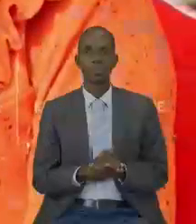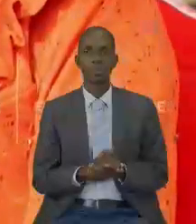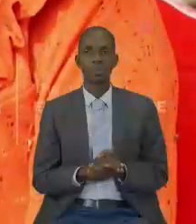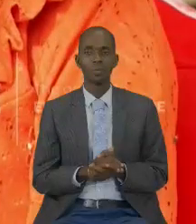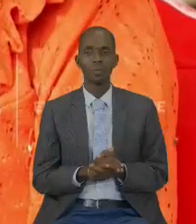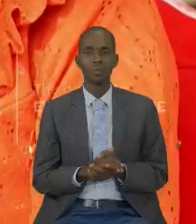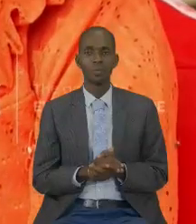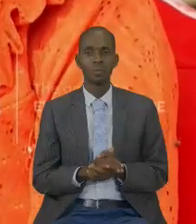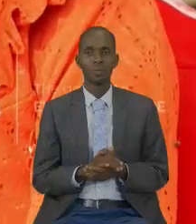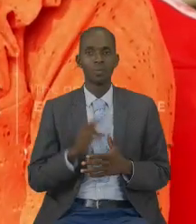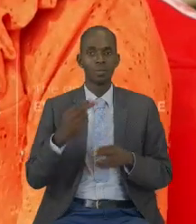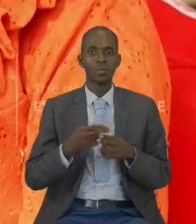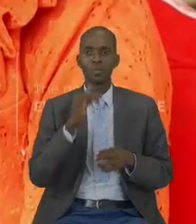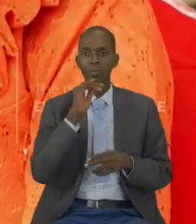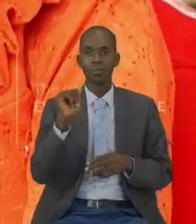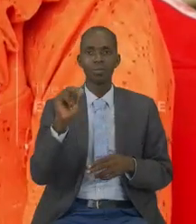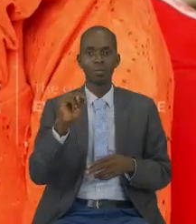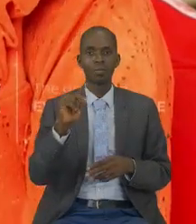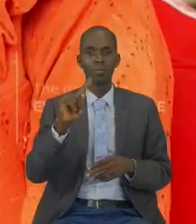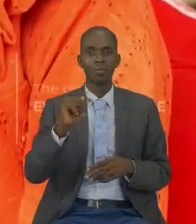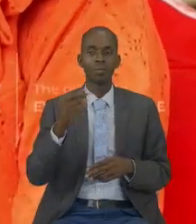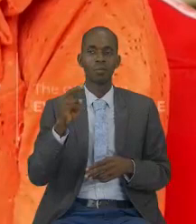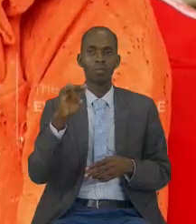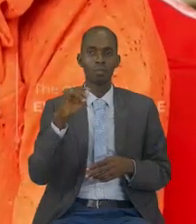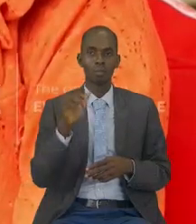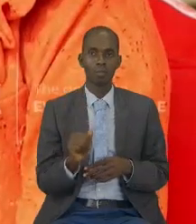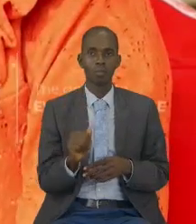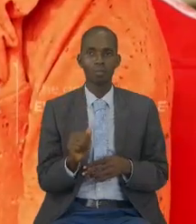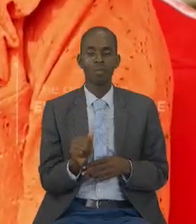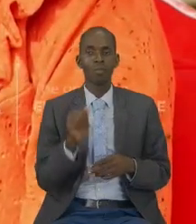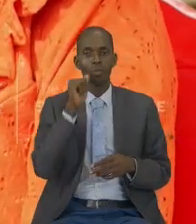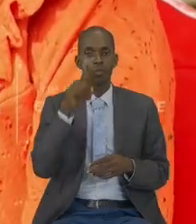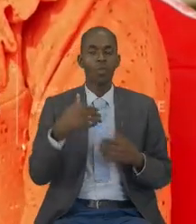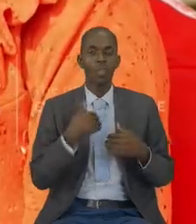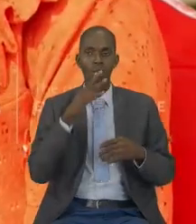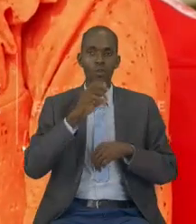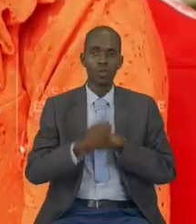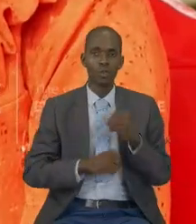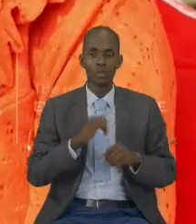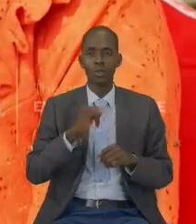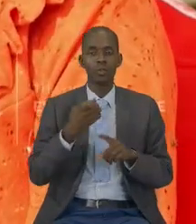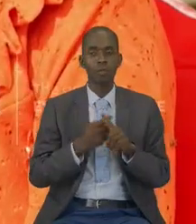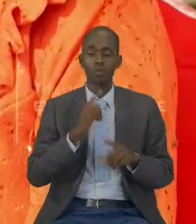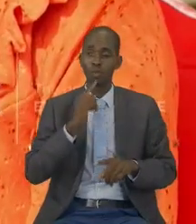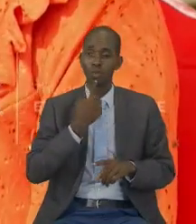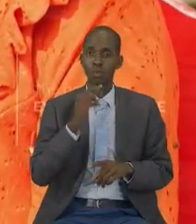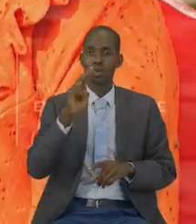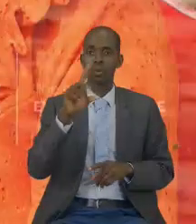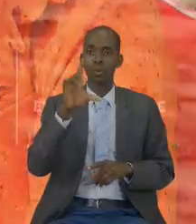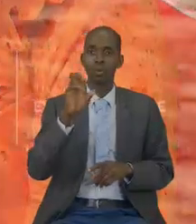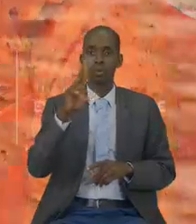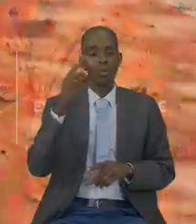My name is Antonia Elijah. I've been suffering from peptic ulcer for past 16